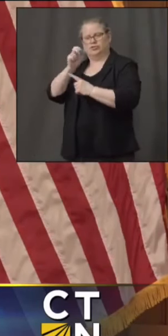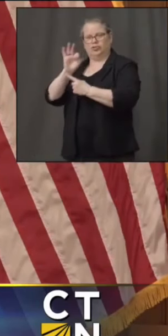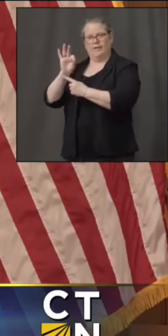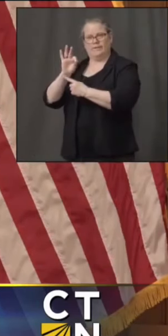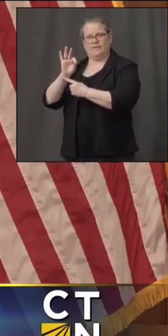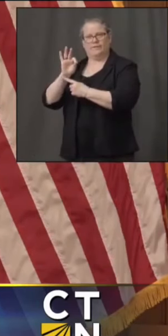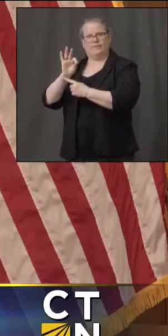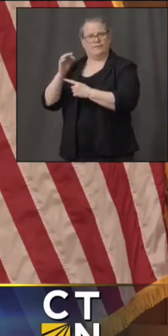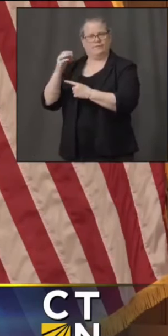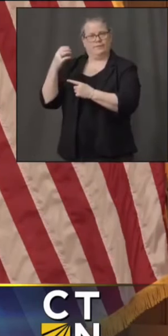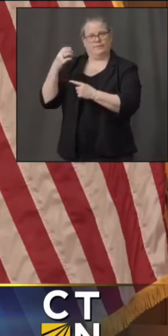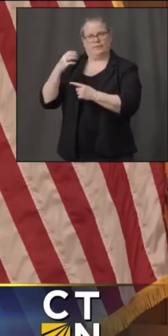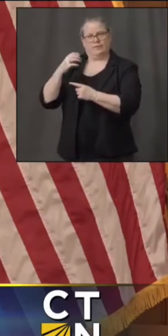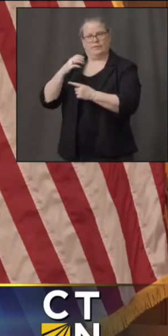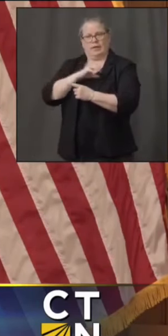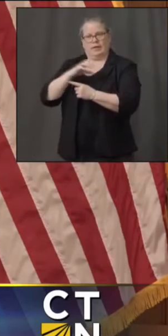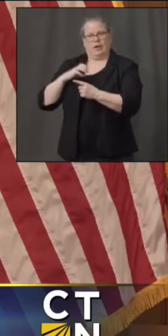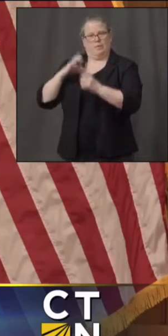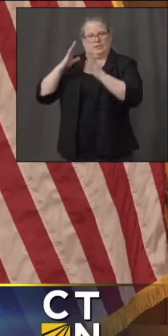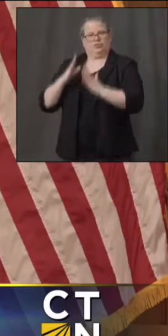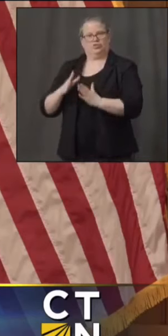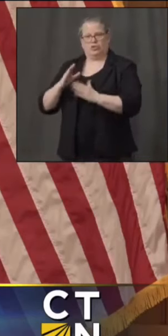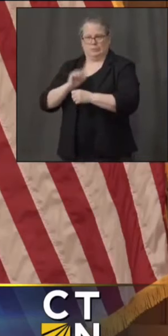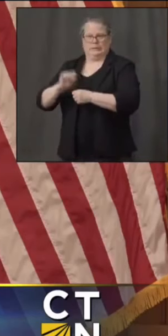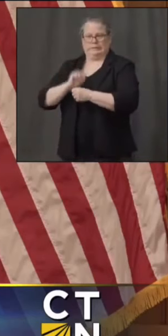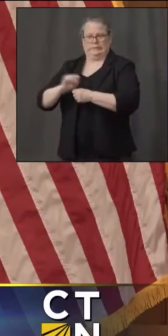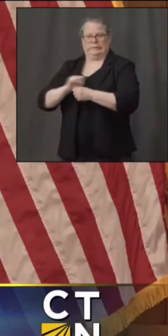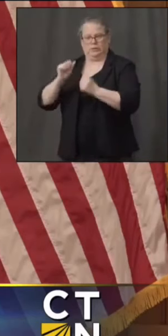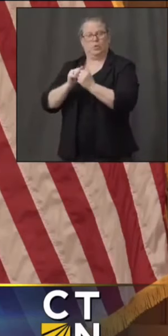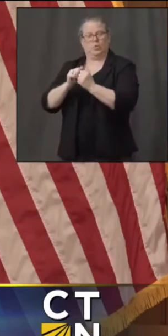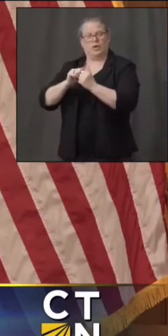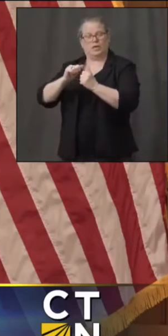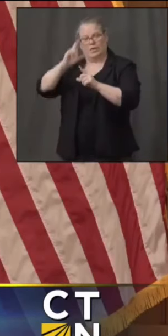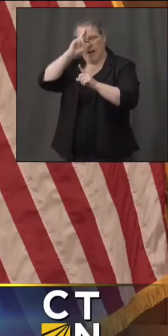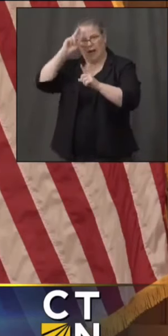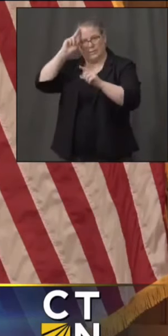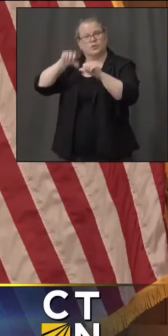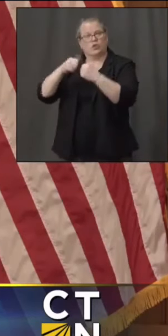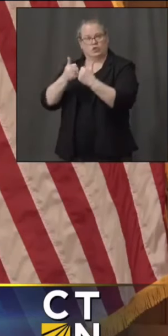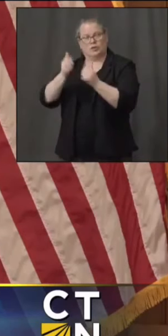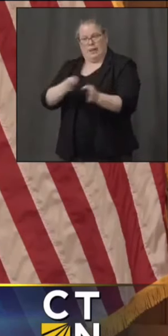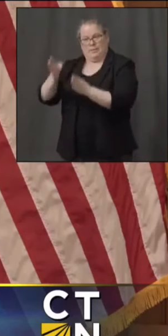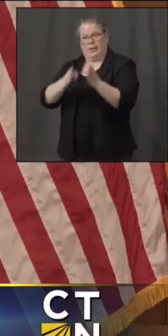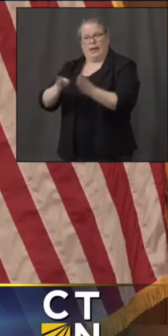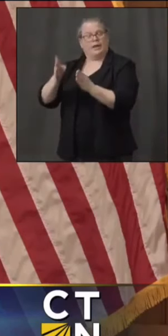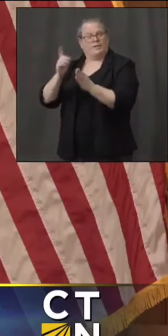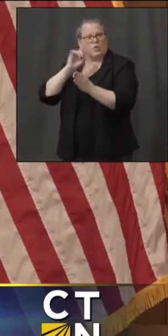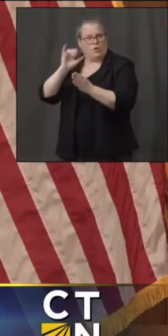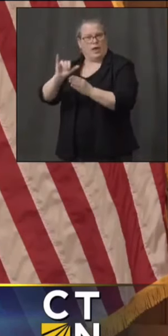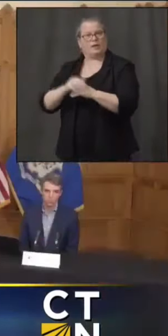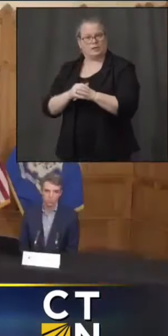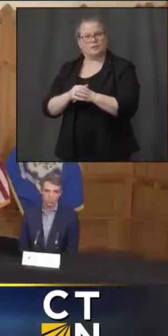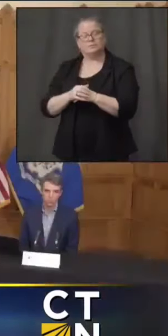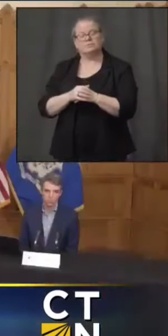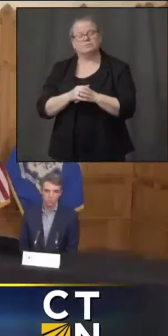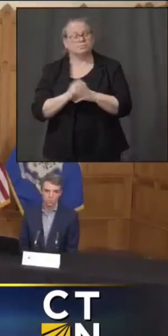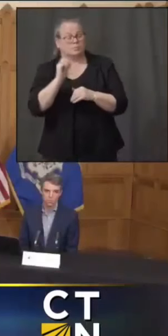issue with extreme compassion with the Hospital Association. Okay, and Dr.